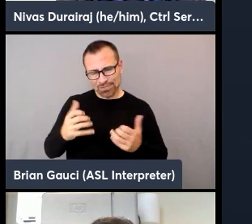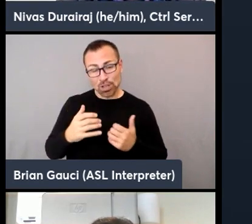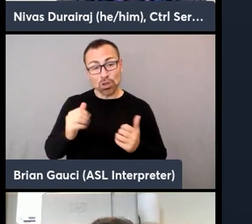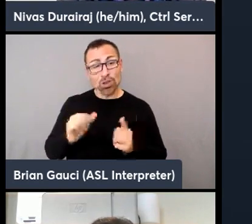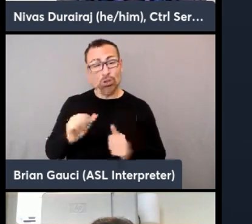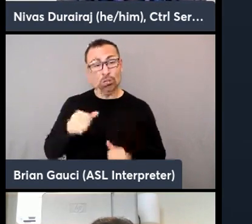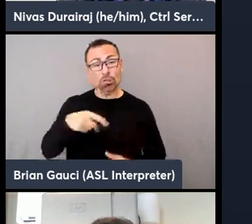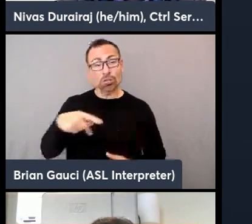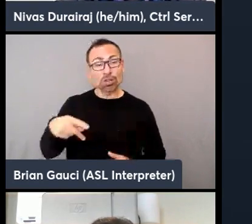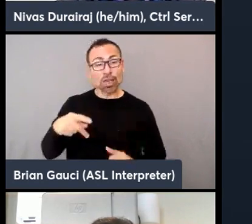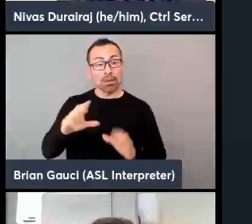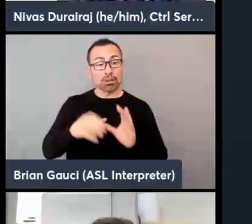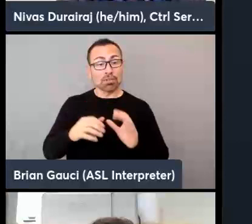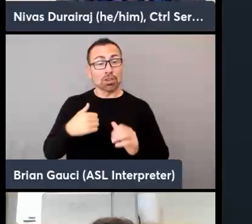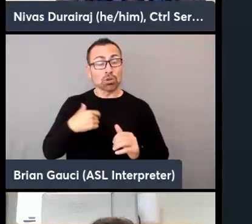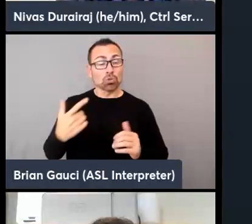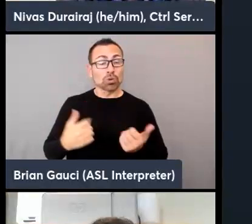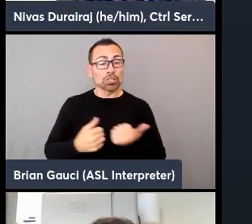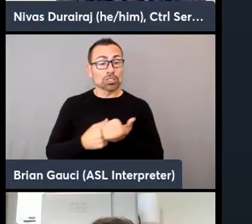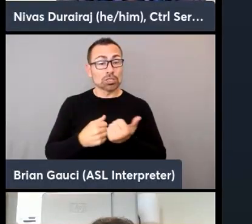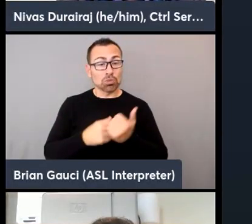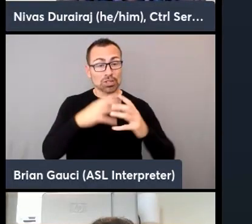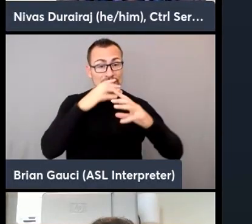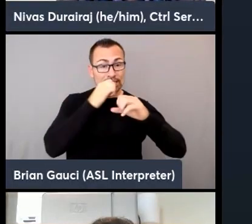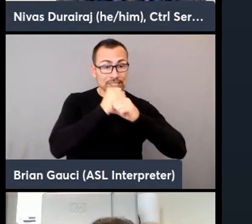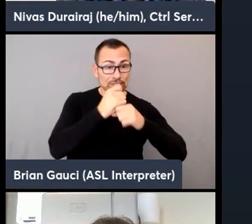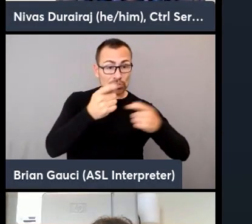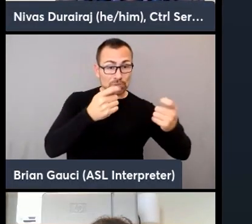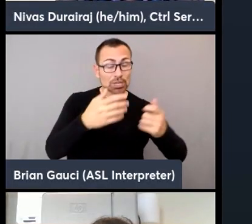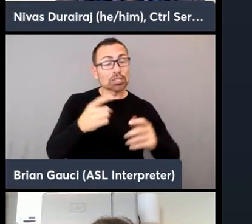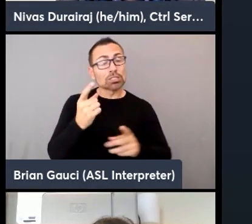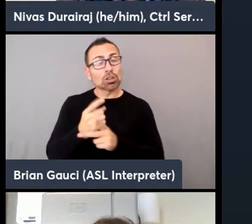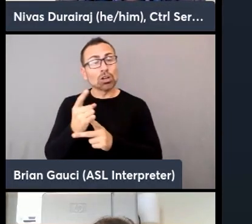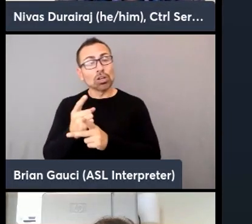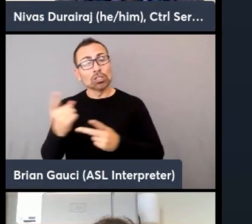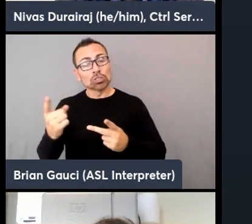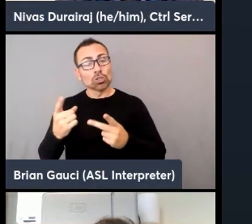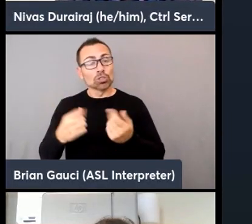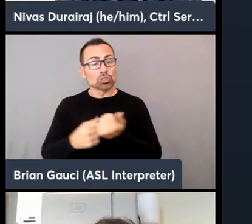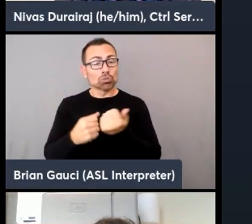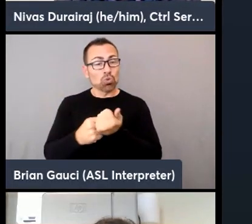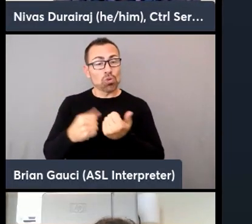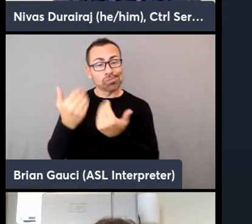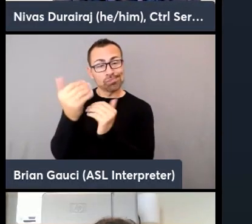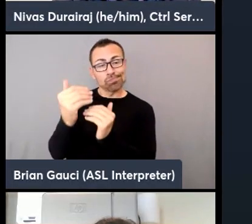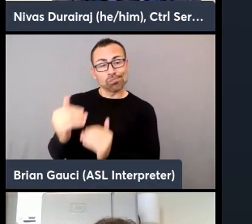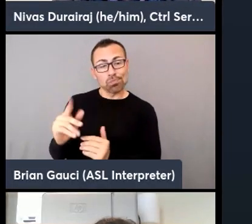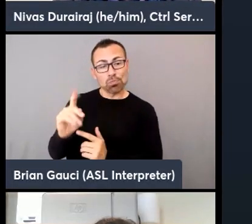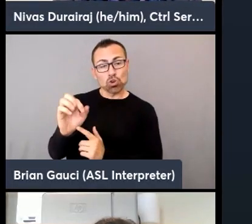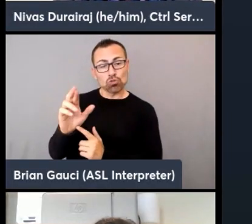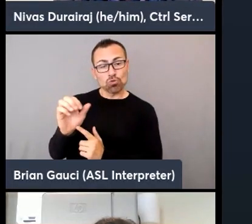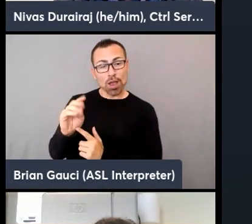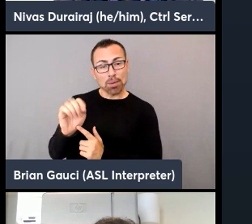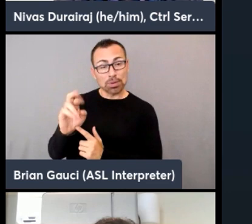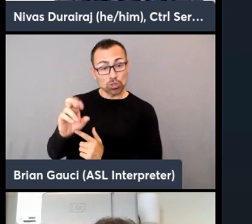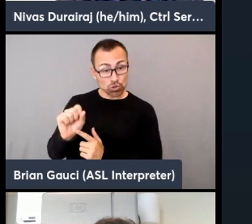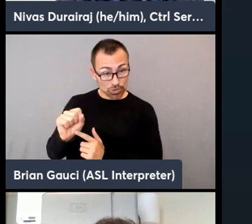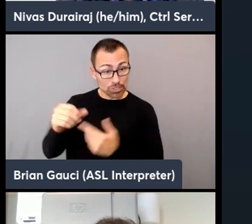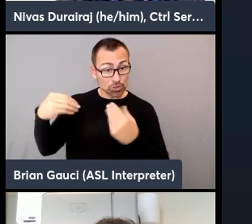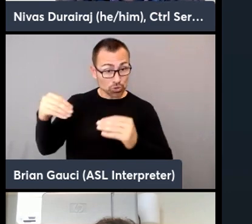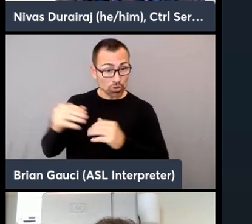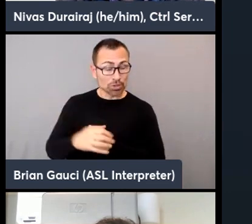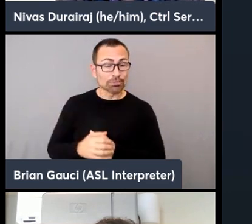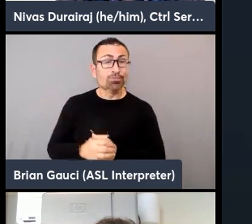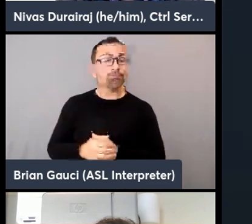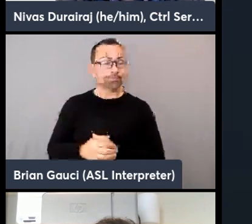support Secrets Manager. Does it also support Parameter Store? Can I pull out? It does. Perfect. Okay. So I could pull